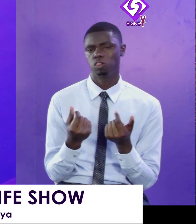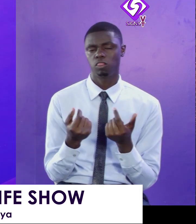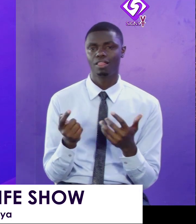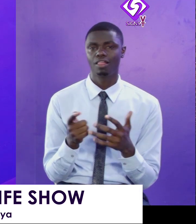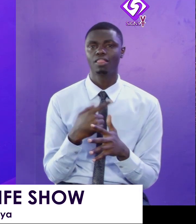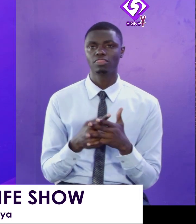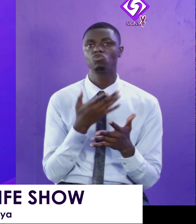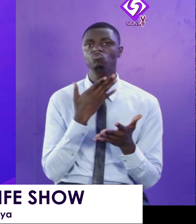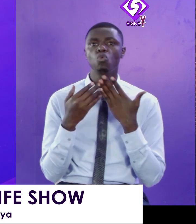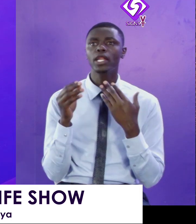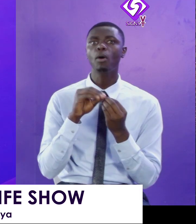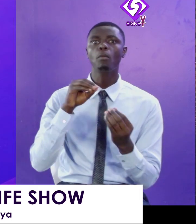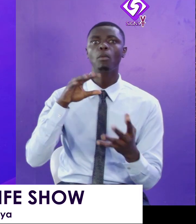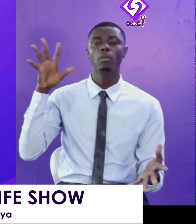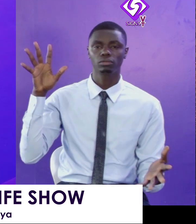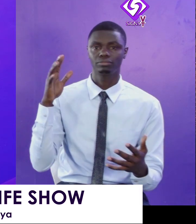Some of these betting